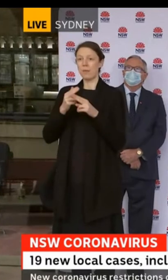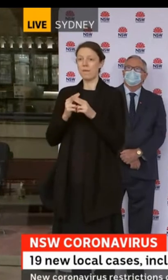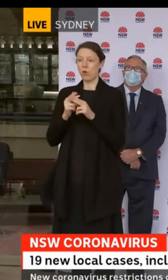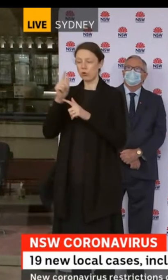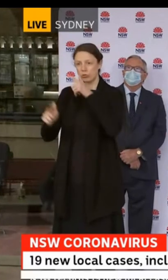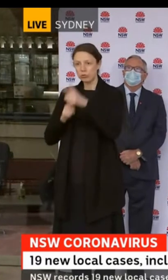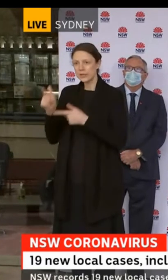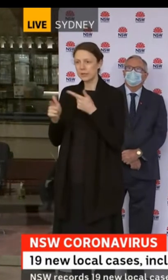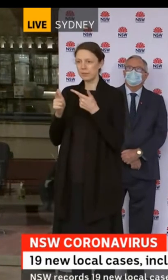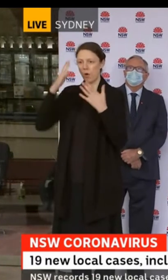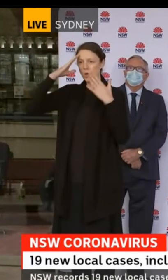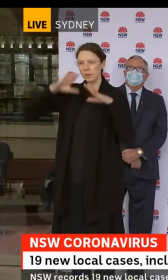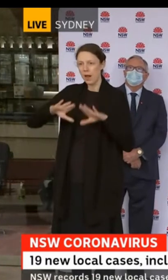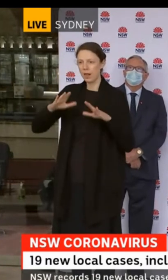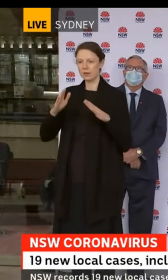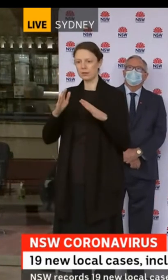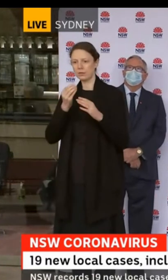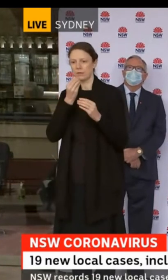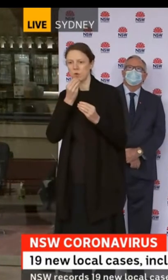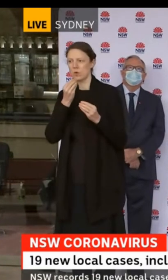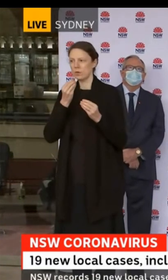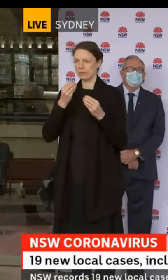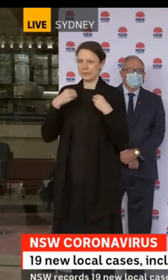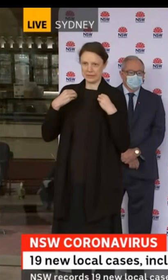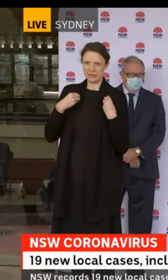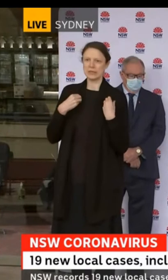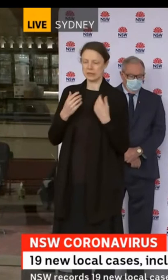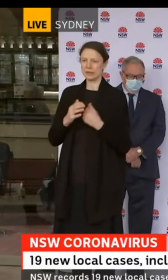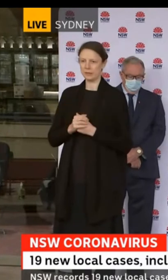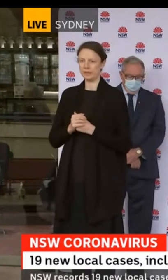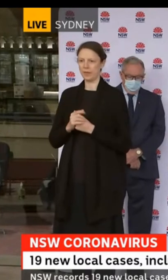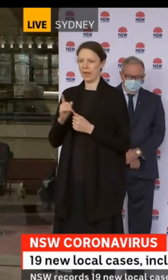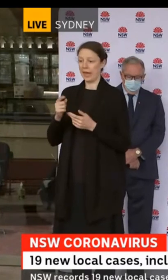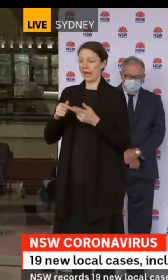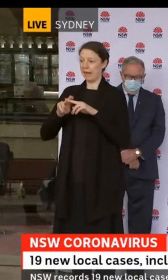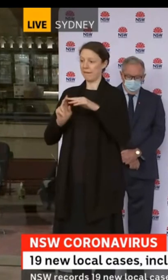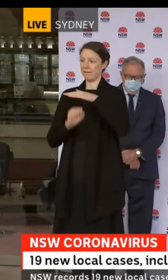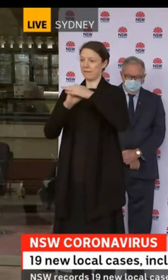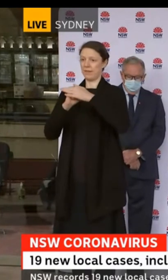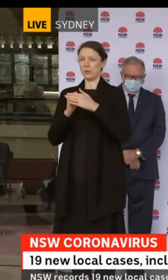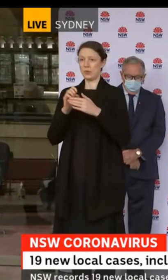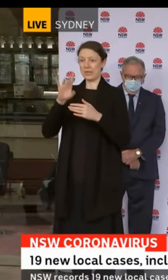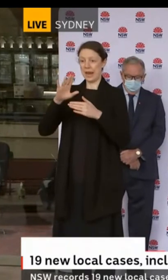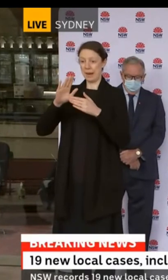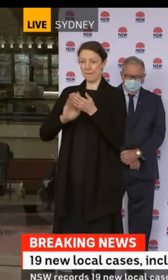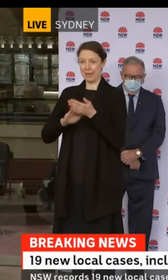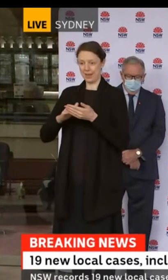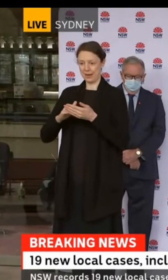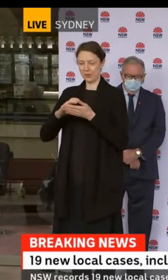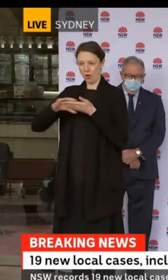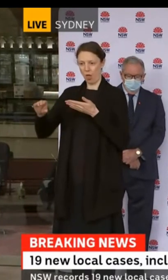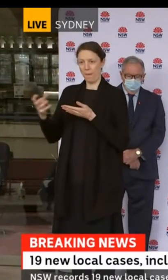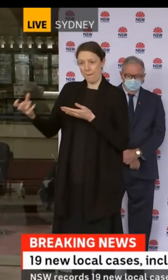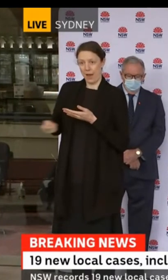the accommodation sector, with payrolls of up to $10 million, who we know have been significantly disrupted during this period of